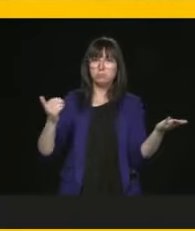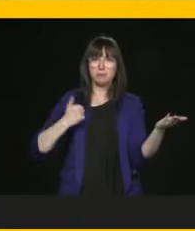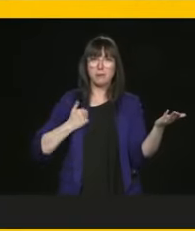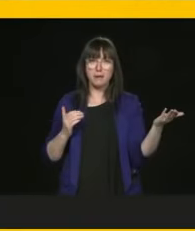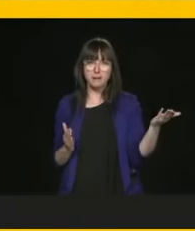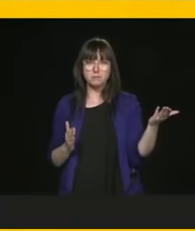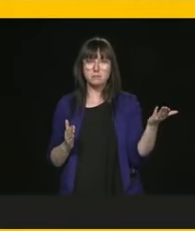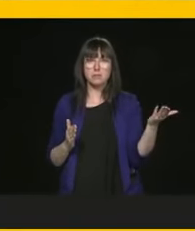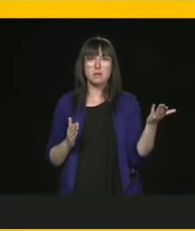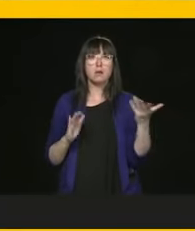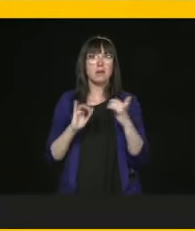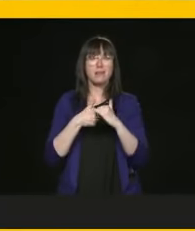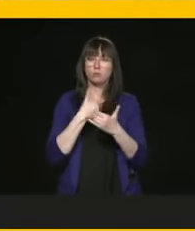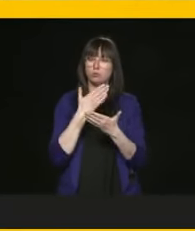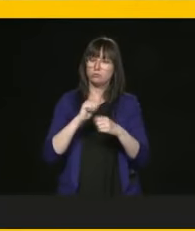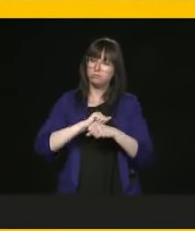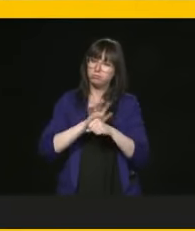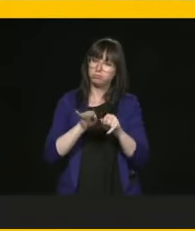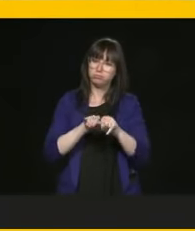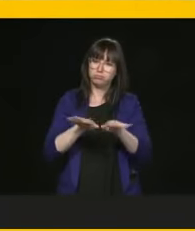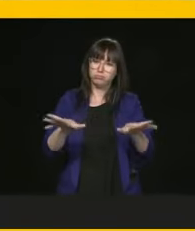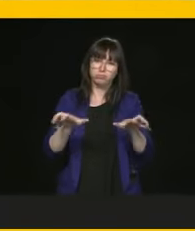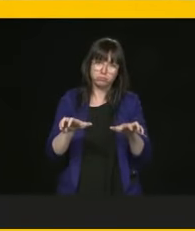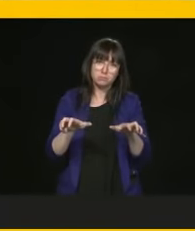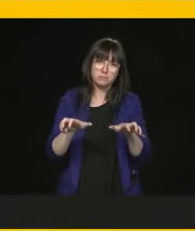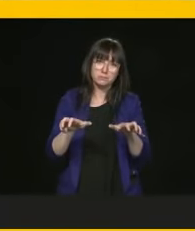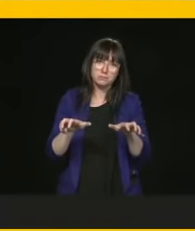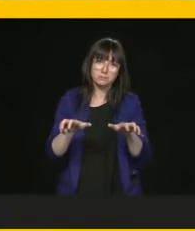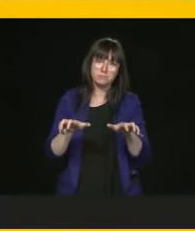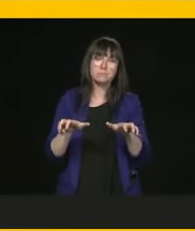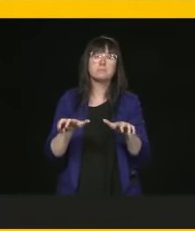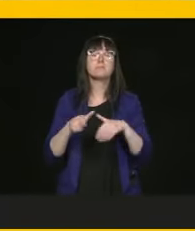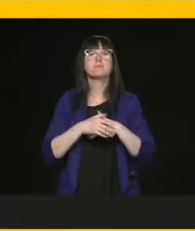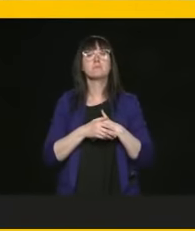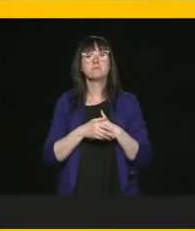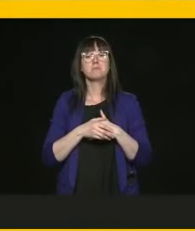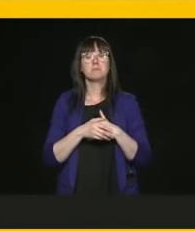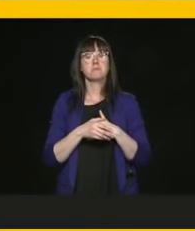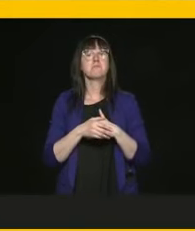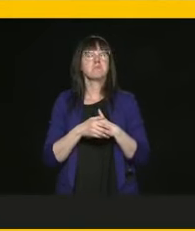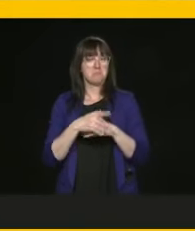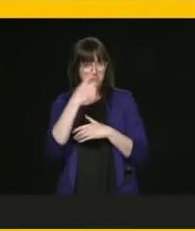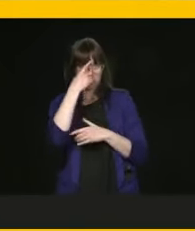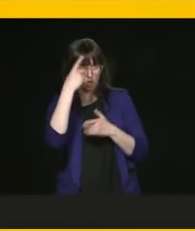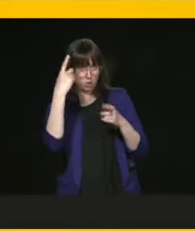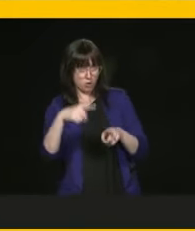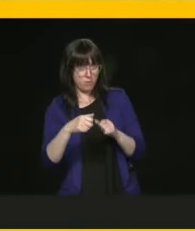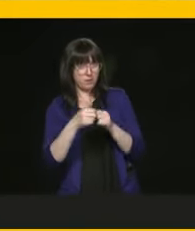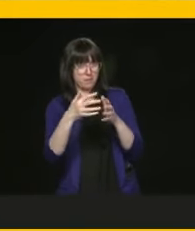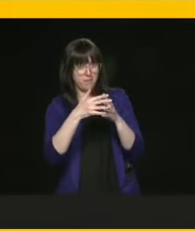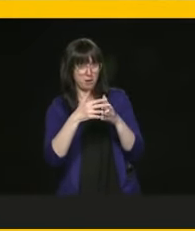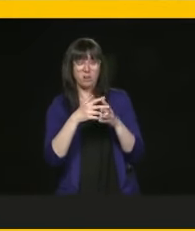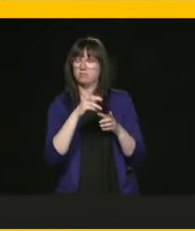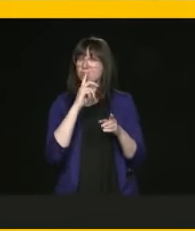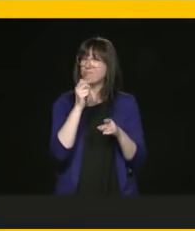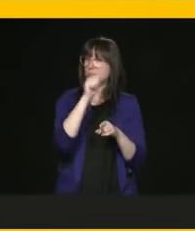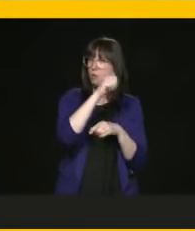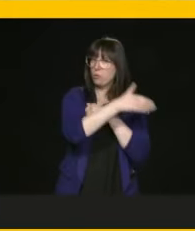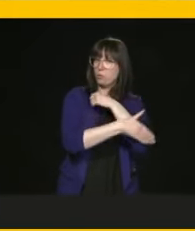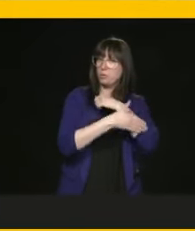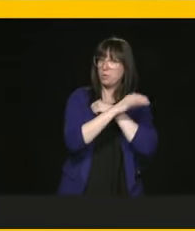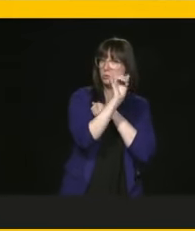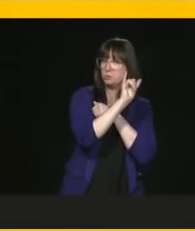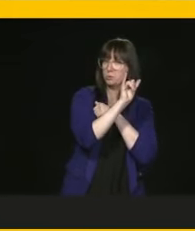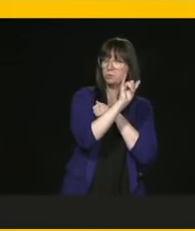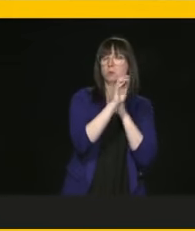And we will keep them in place in relation to the United States and all the other countries around the globe for many, many weeks to come. We made a